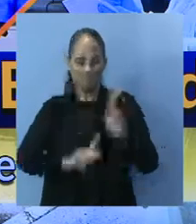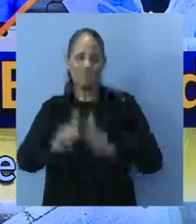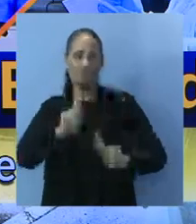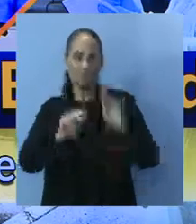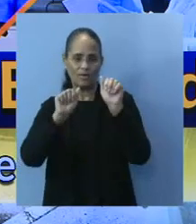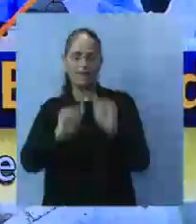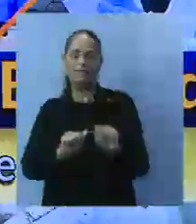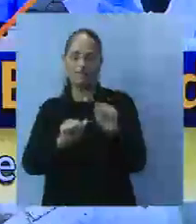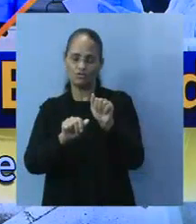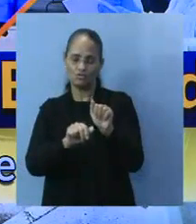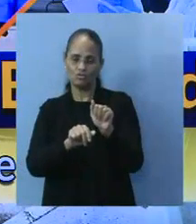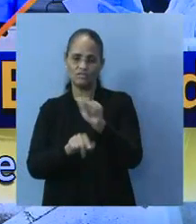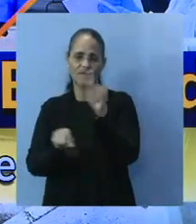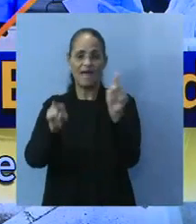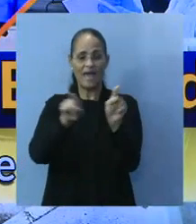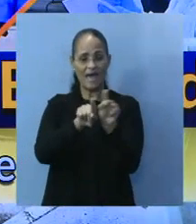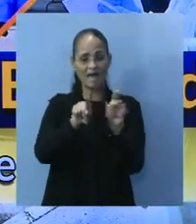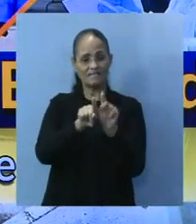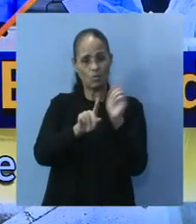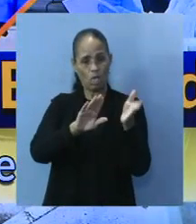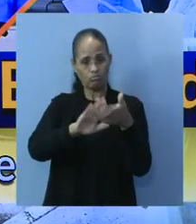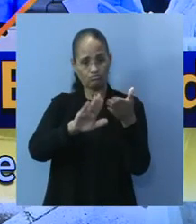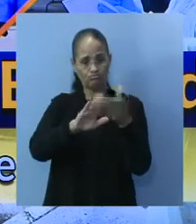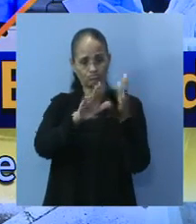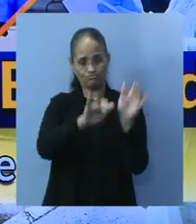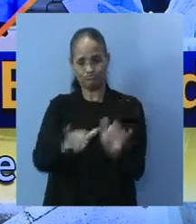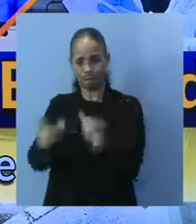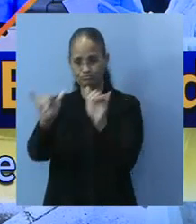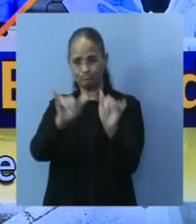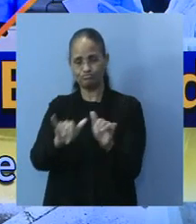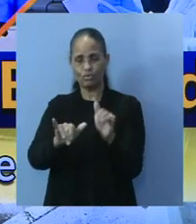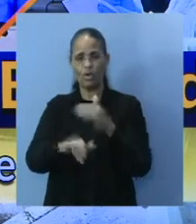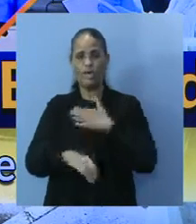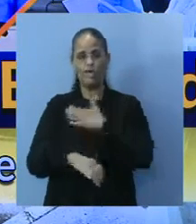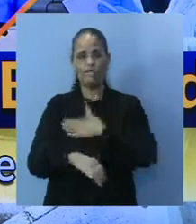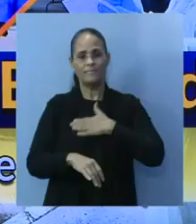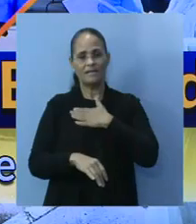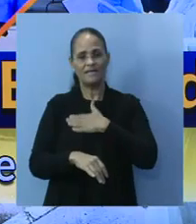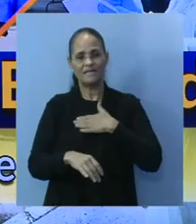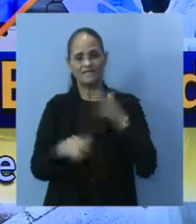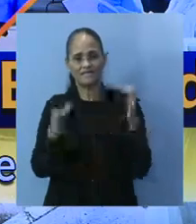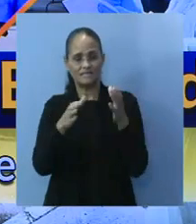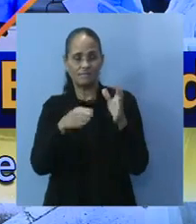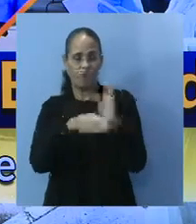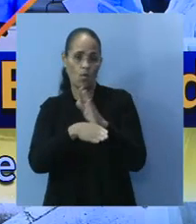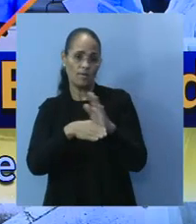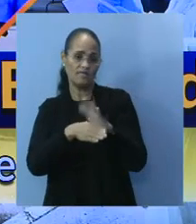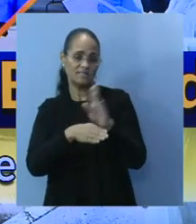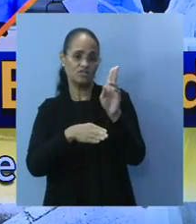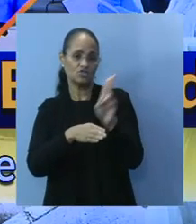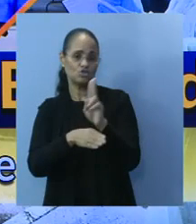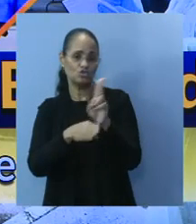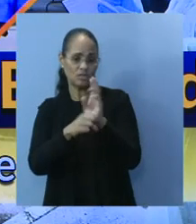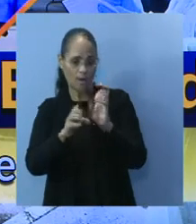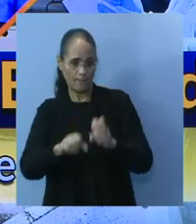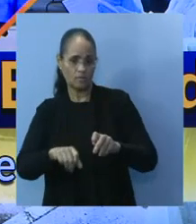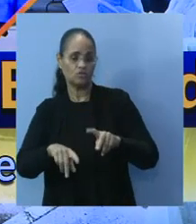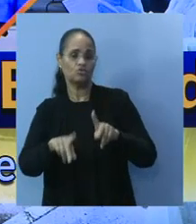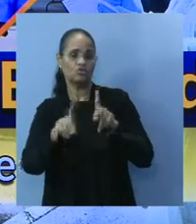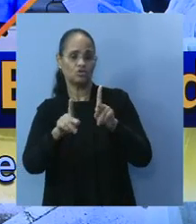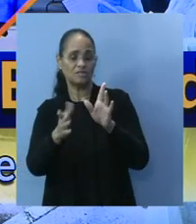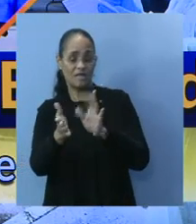number of these projects are going to run simultaneously. Please, small businesses, use this opportunity to